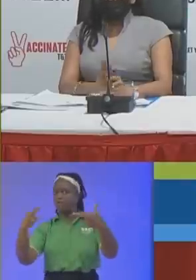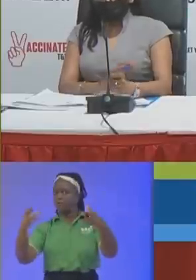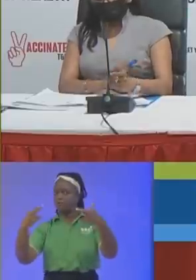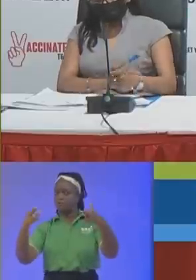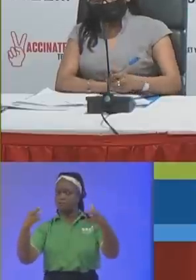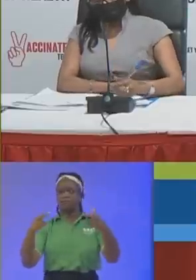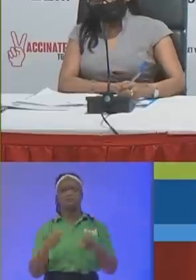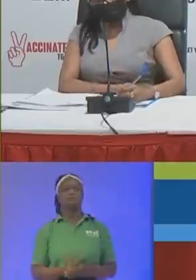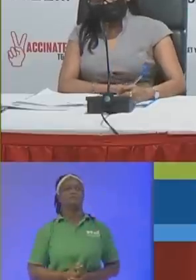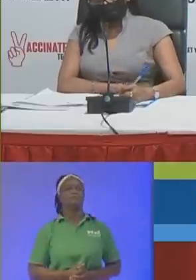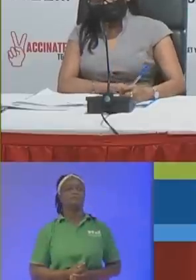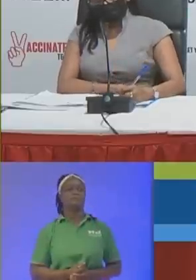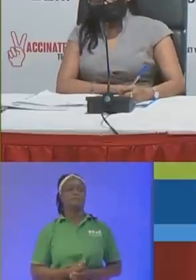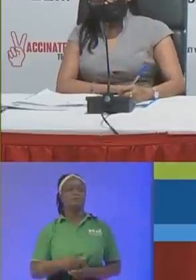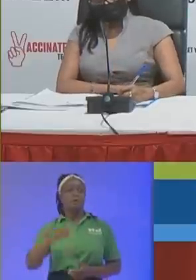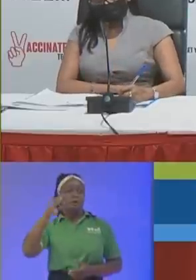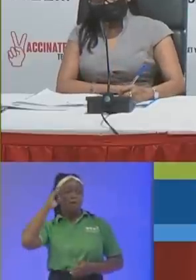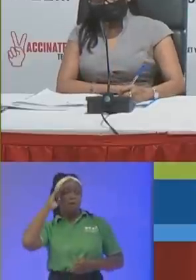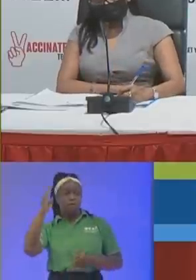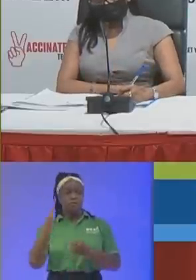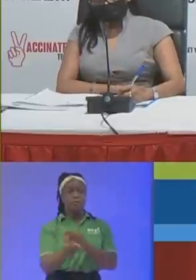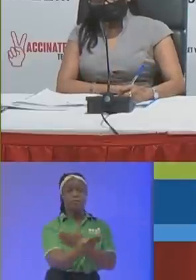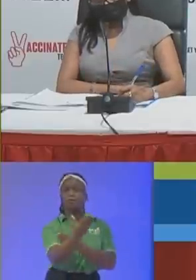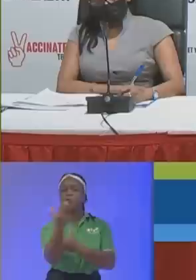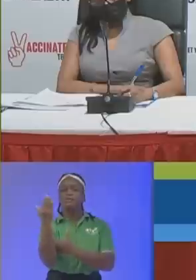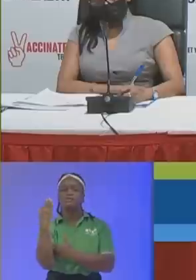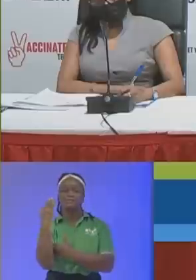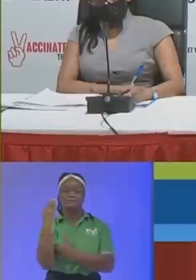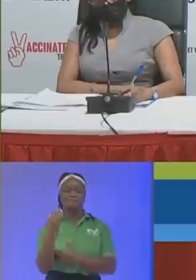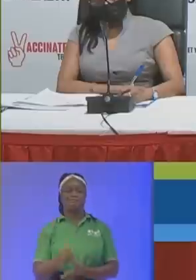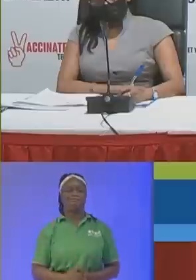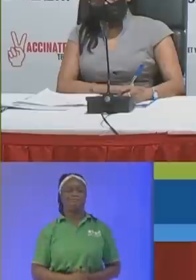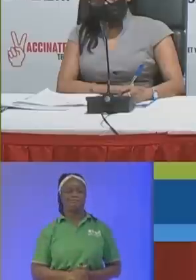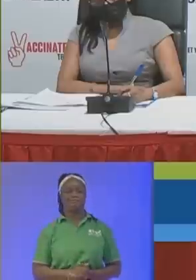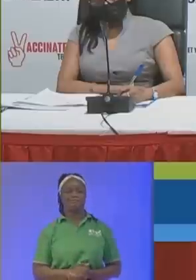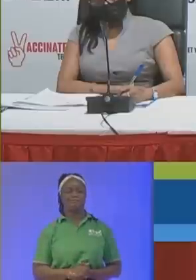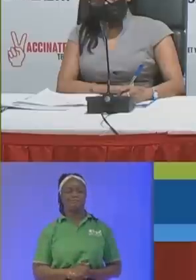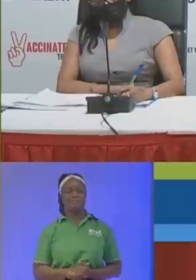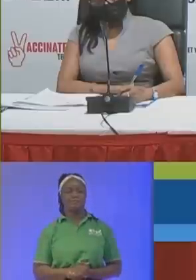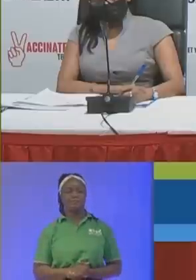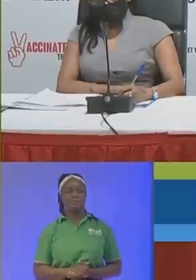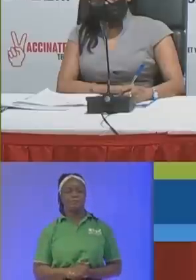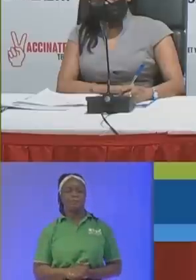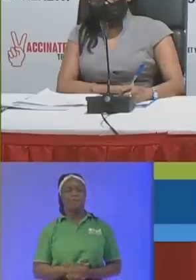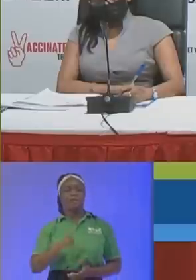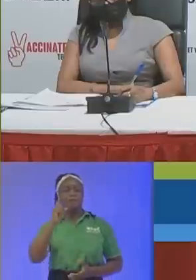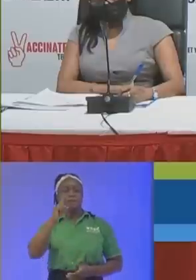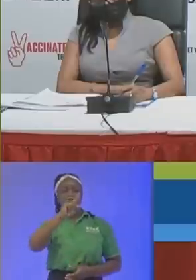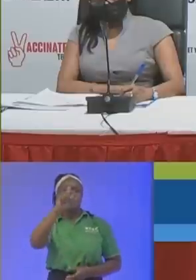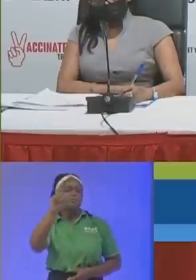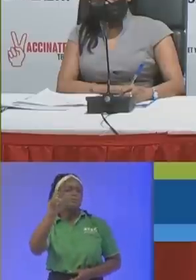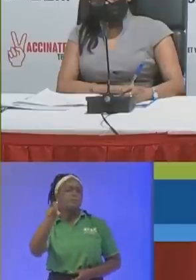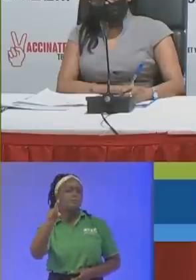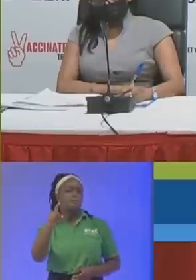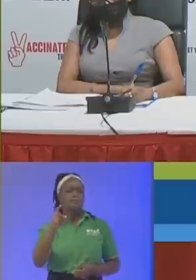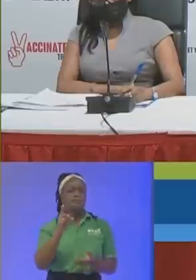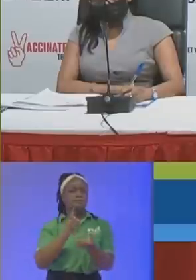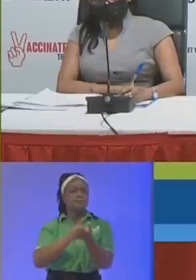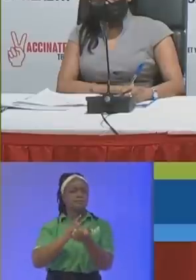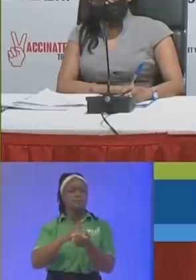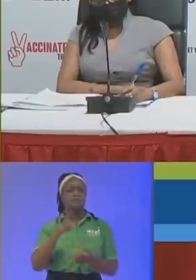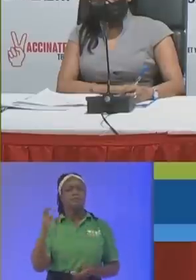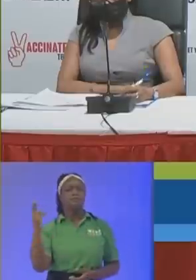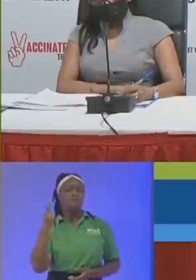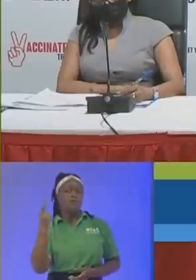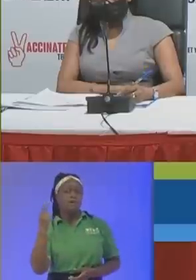everyone at the panel. Malik Clark from Caribbean Lifestyle Communications. I just have one question for Dr. Richards. Dr.